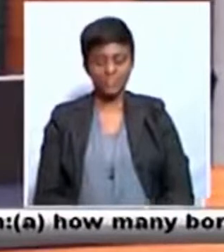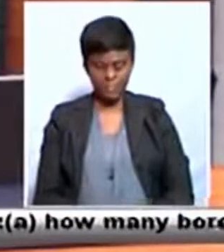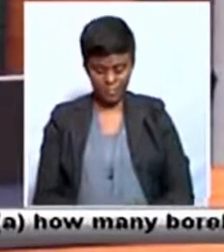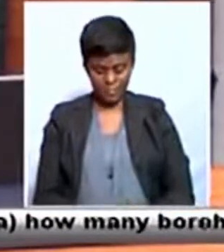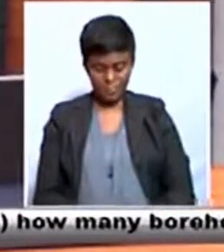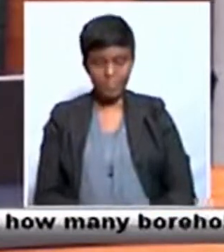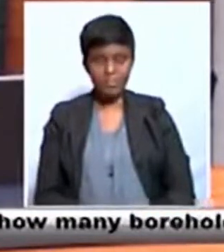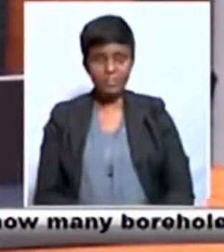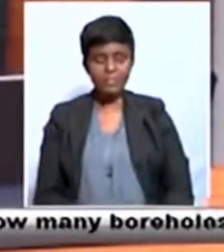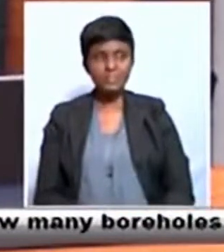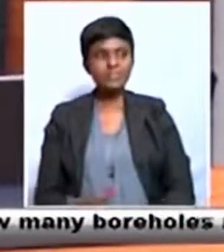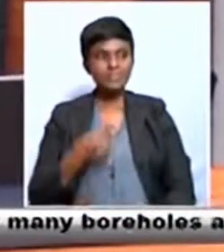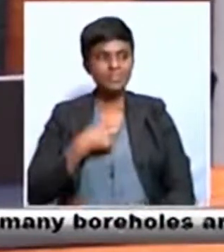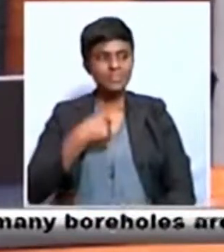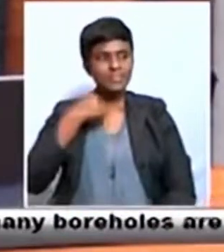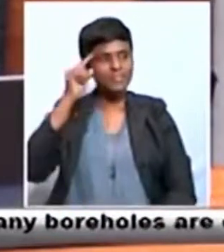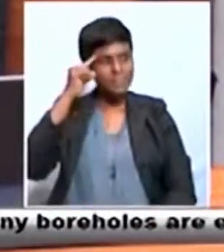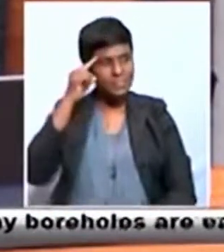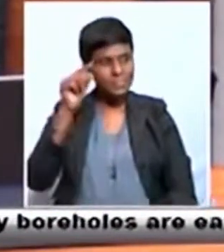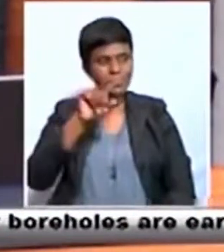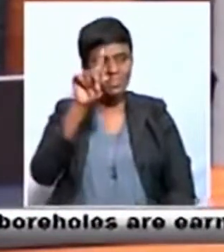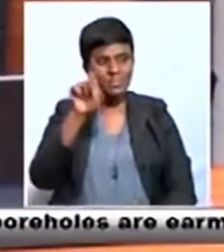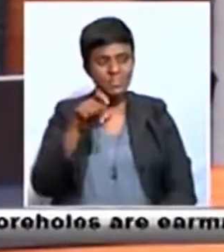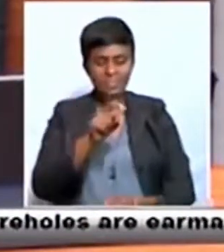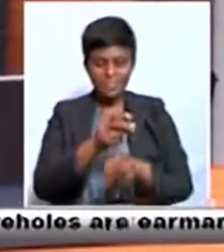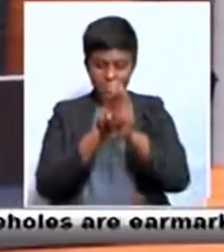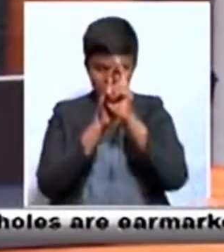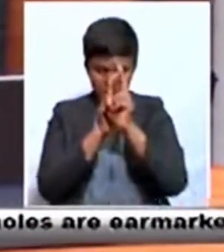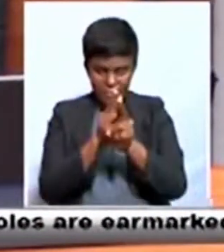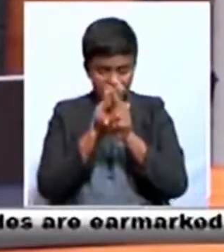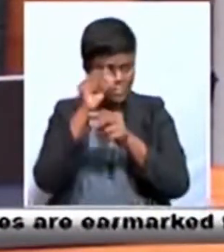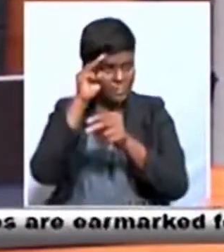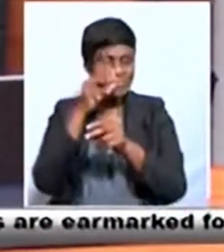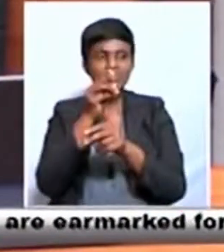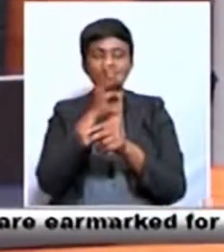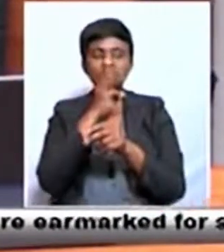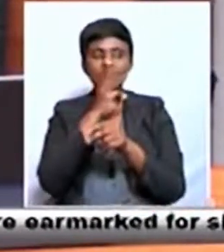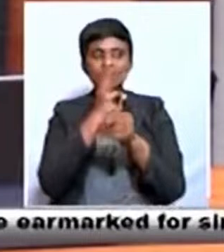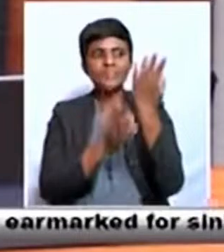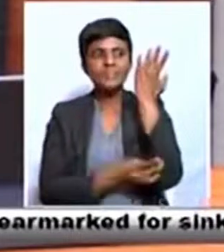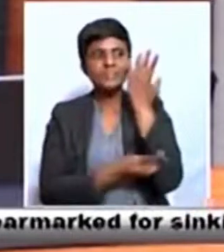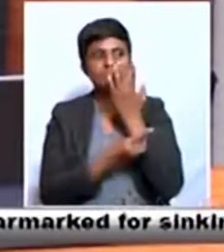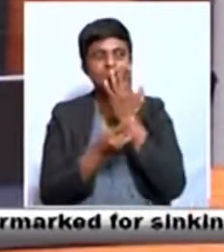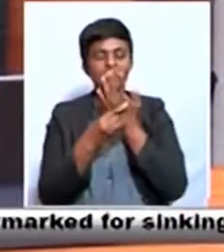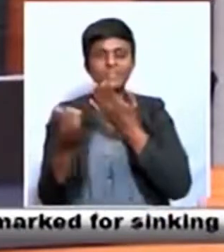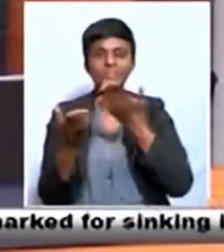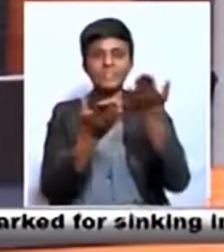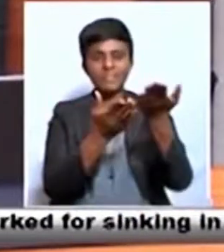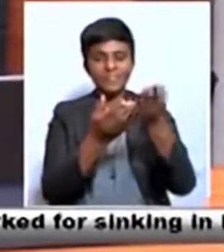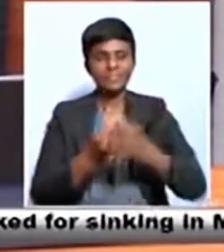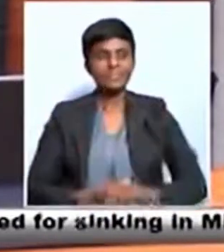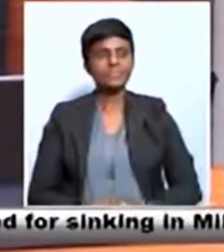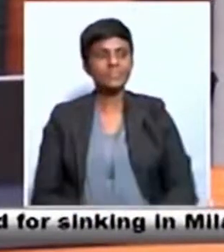I think that question has been answered. The Honorable Minister of Water Development and Sanitation.